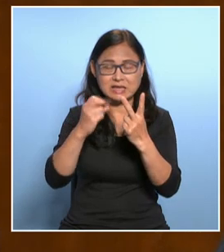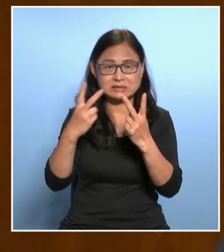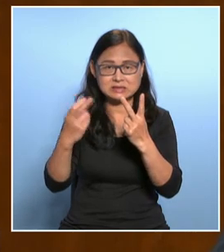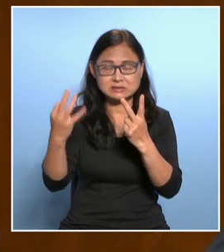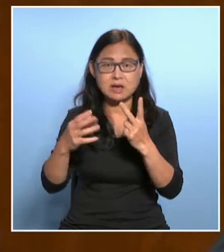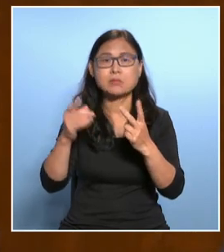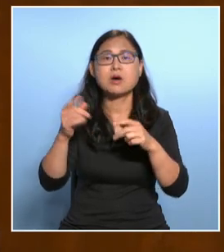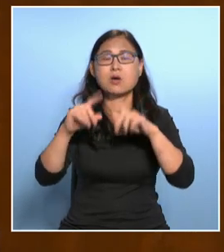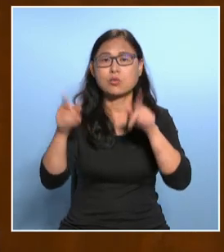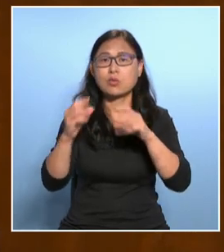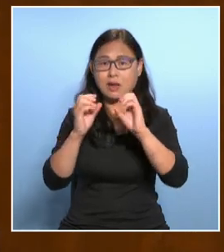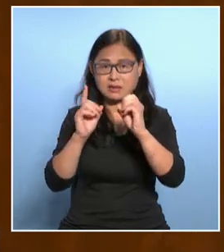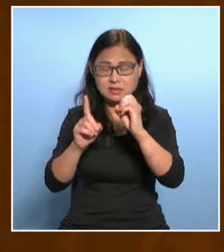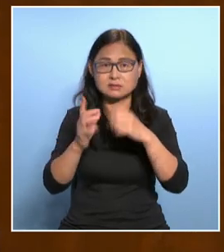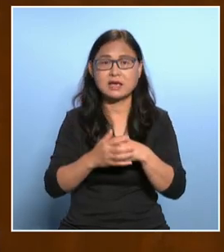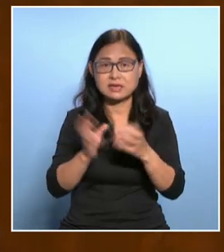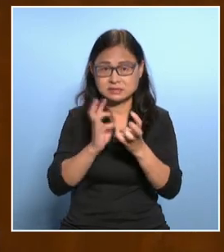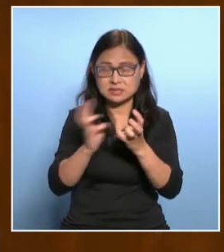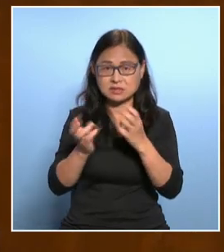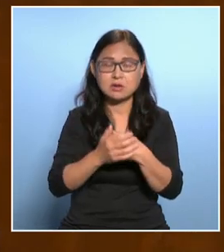413/2023 bracket 01.